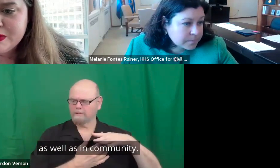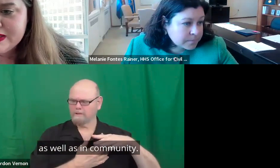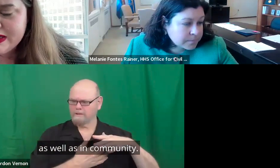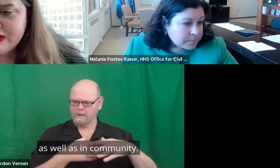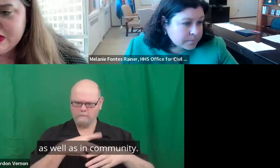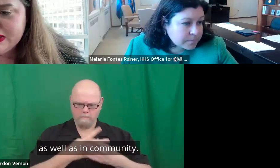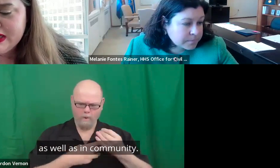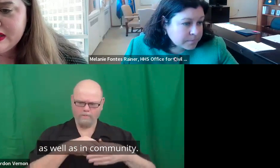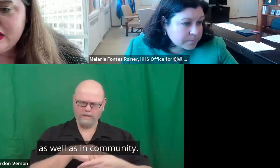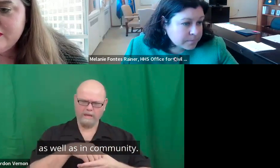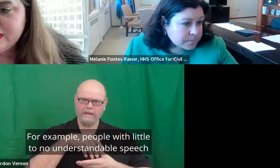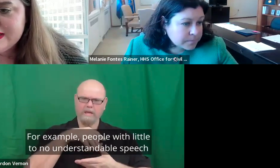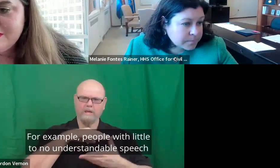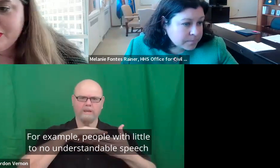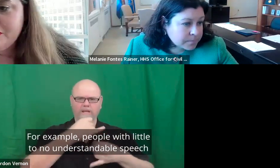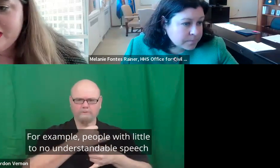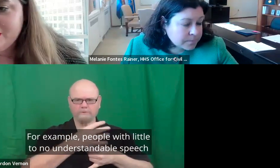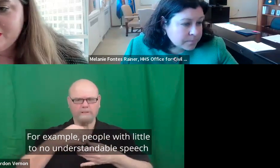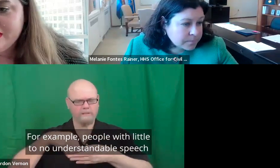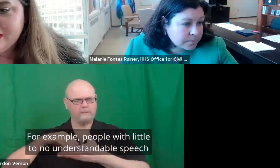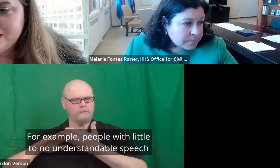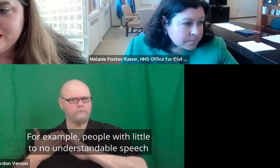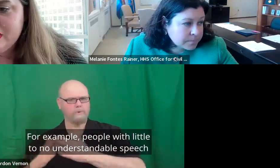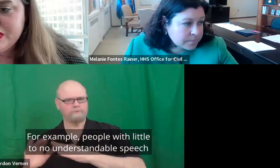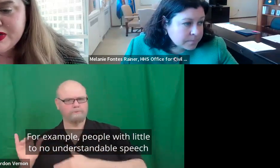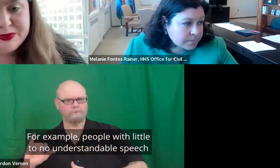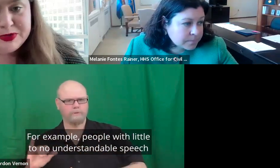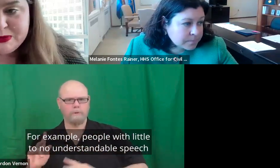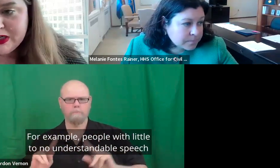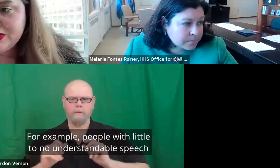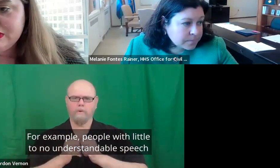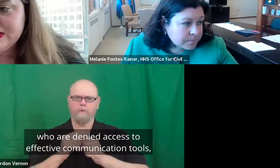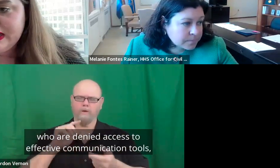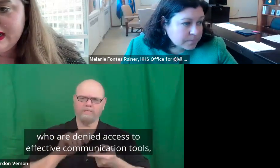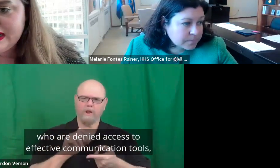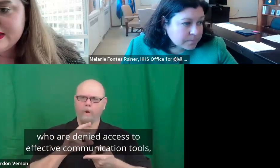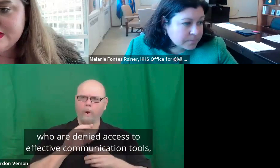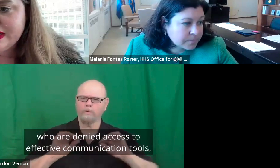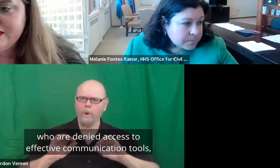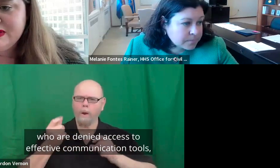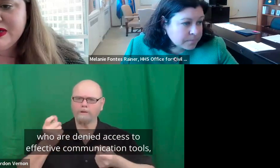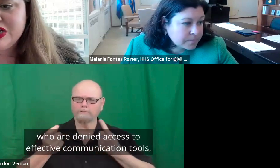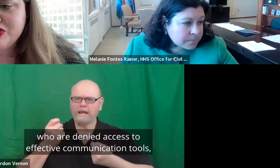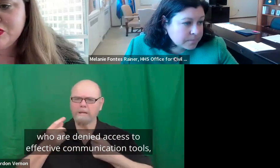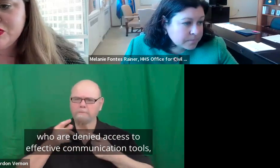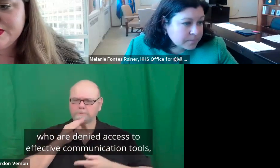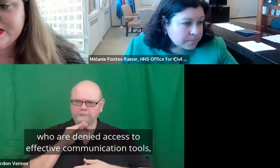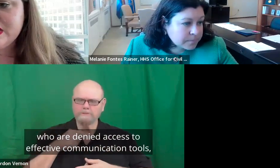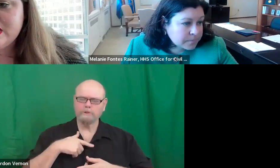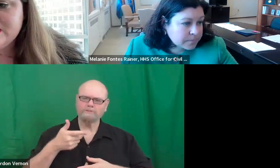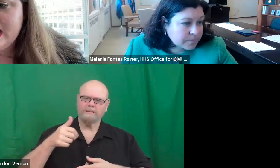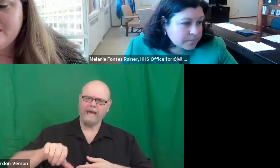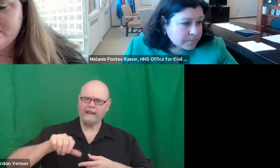institutional as well as in community. For example, people with little to no understandable speech who are denied access to effective communication